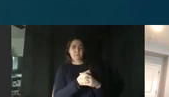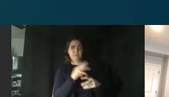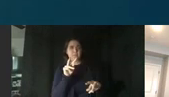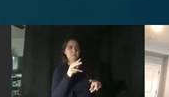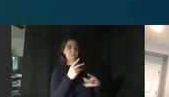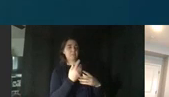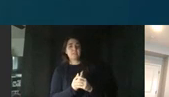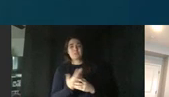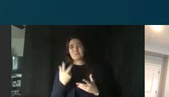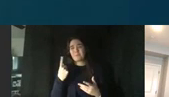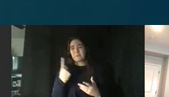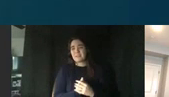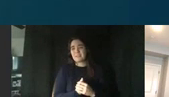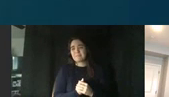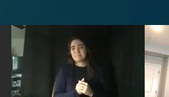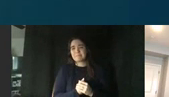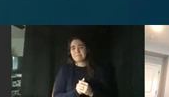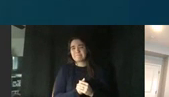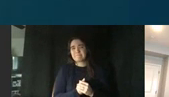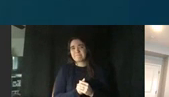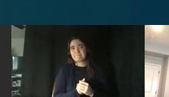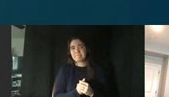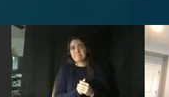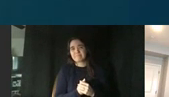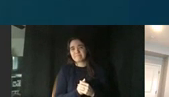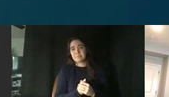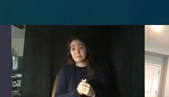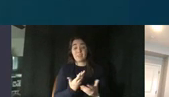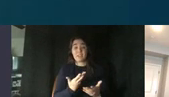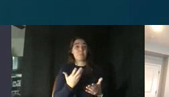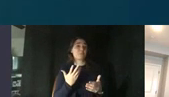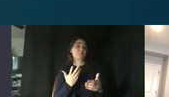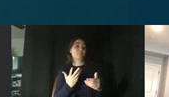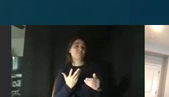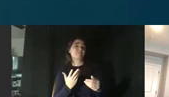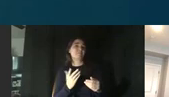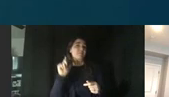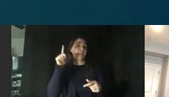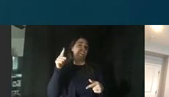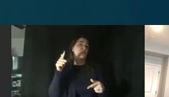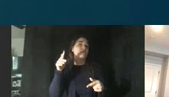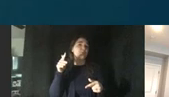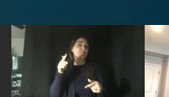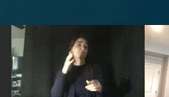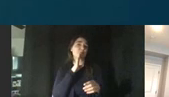it's something that I think I might be touching on later, but